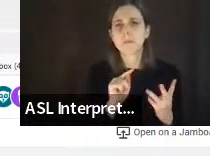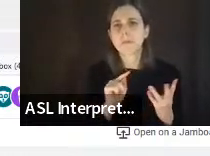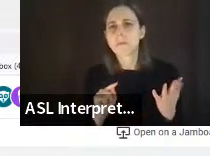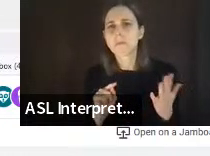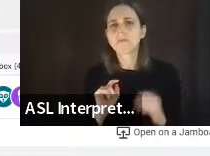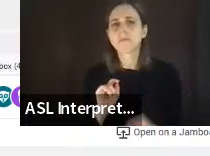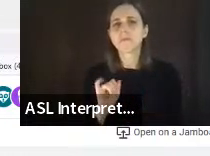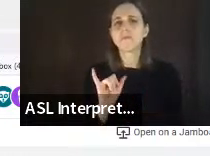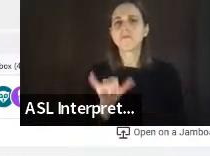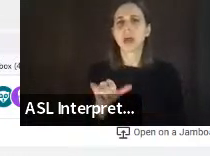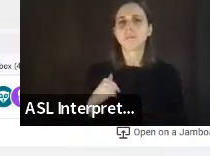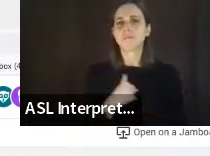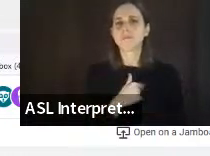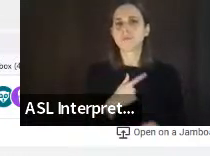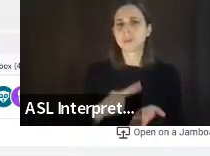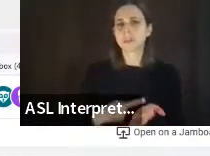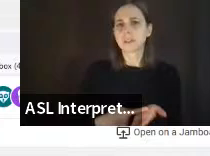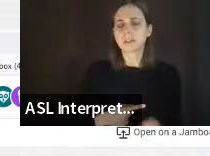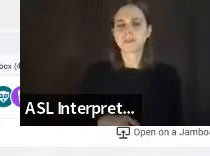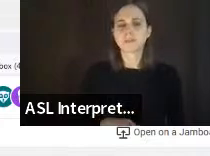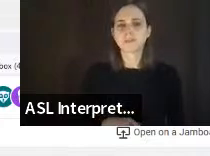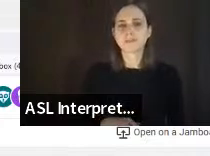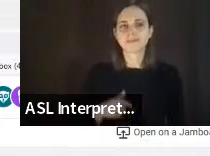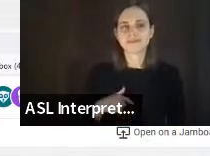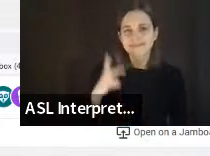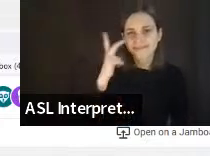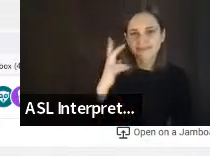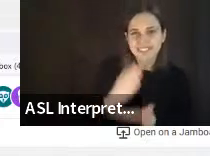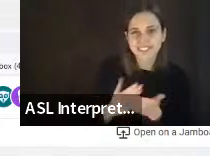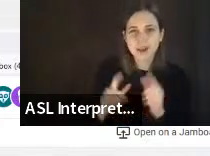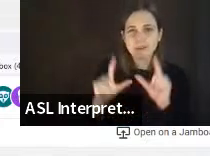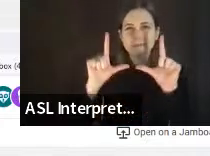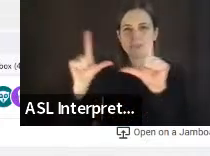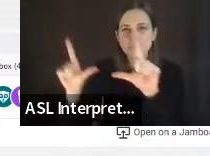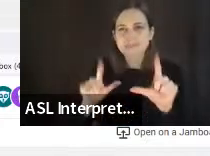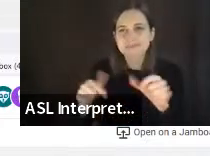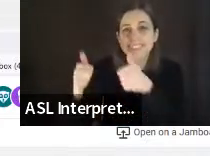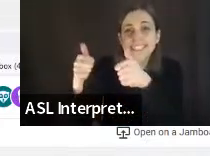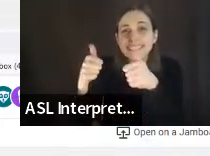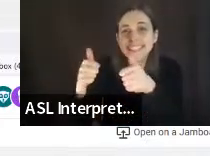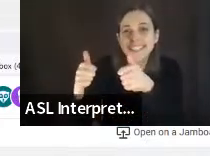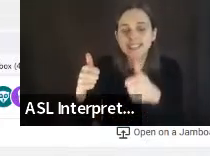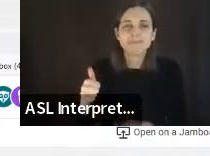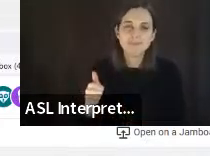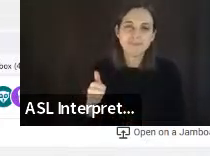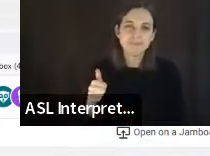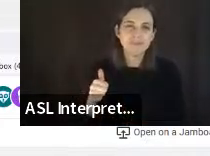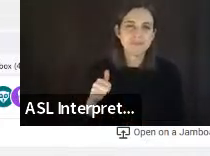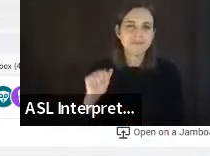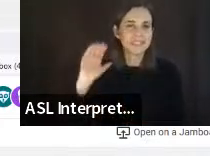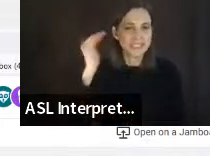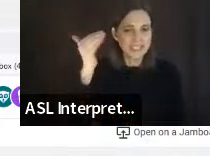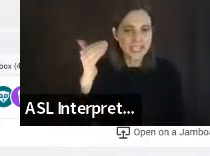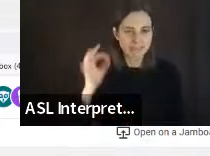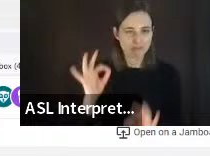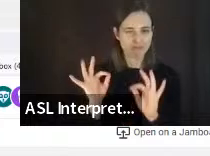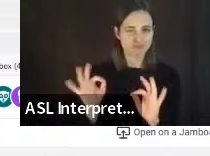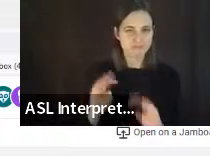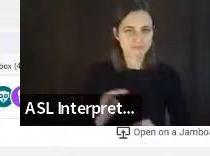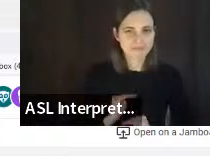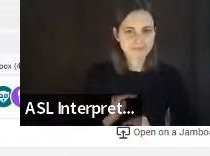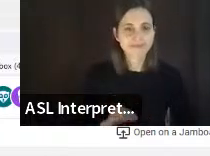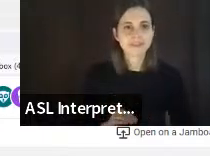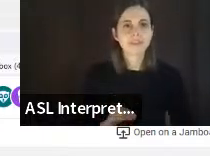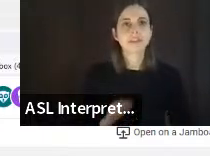Thank you, Jason. I'm seeing thumbs up from some Yeah. of the team members. So Great. If I could ask